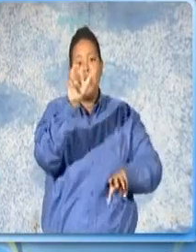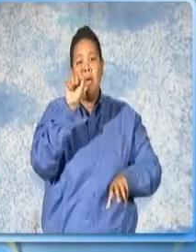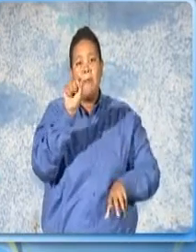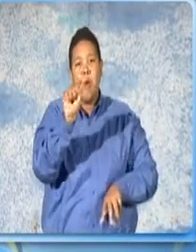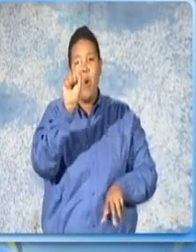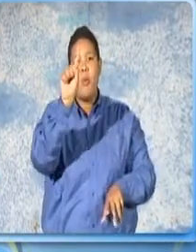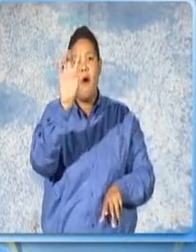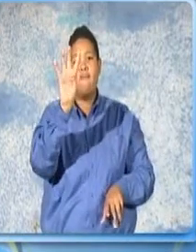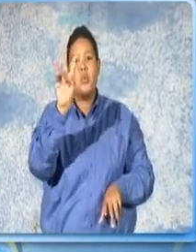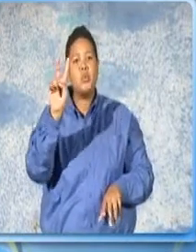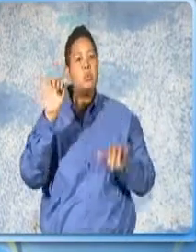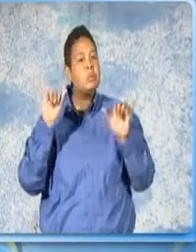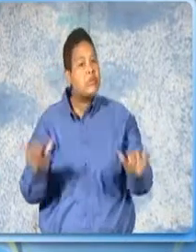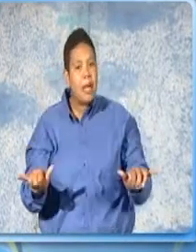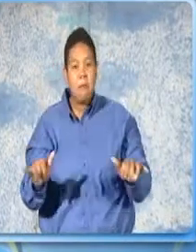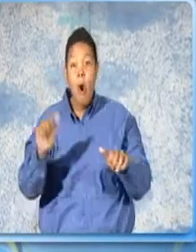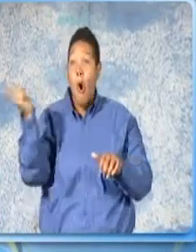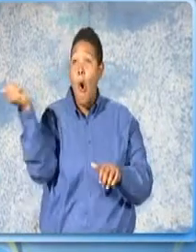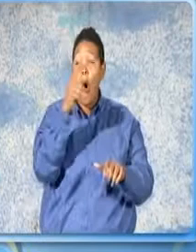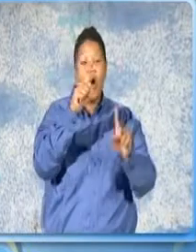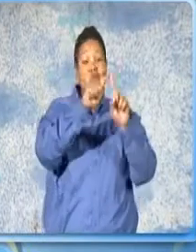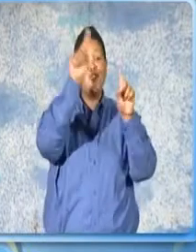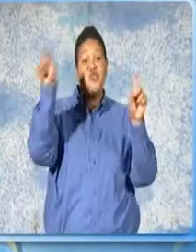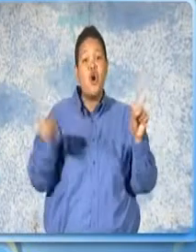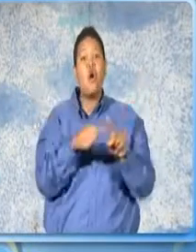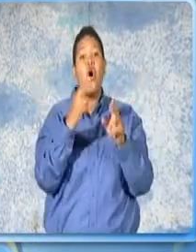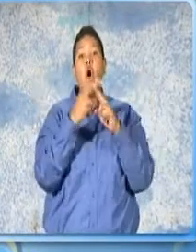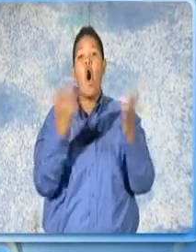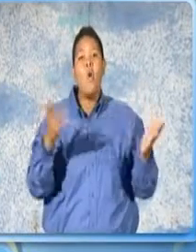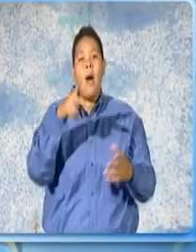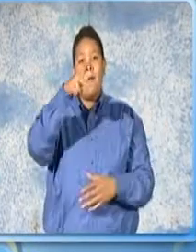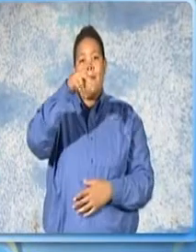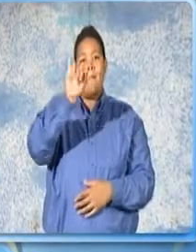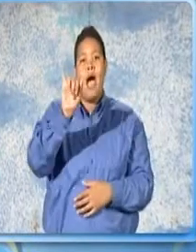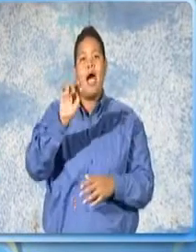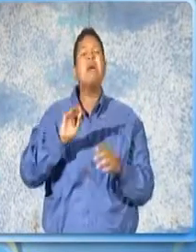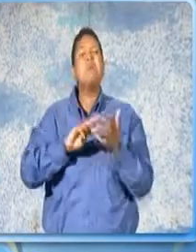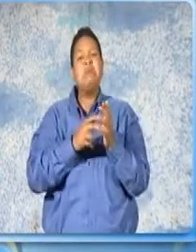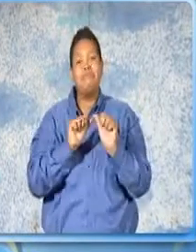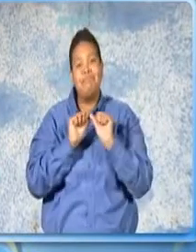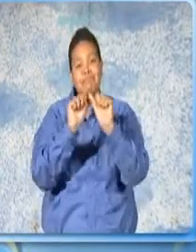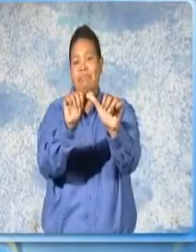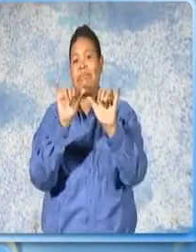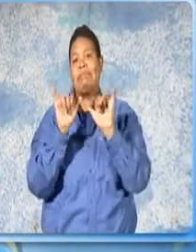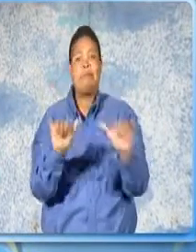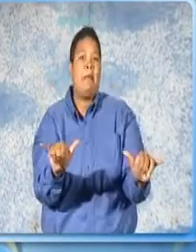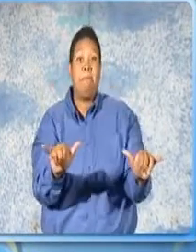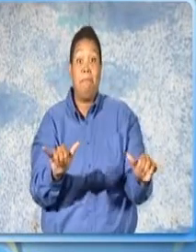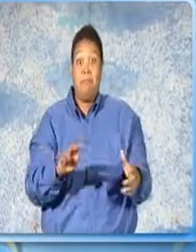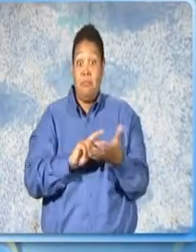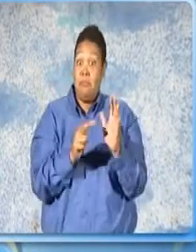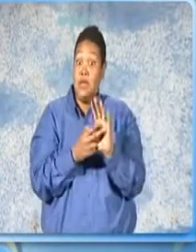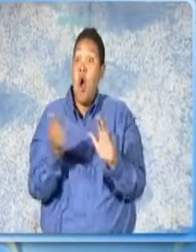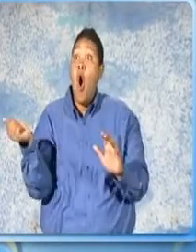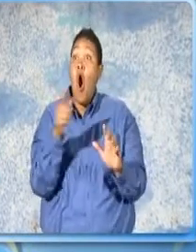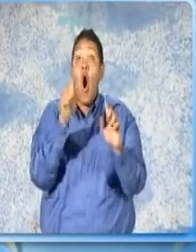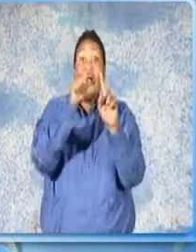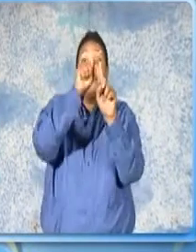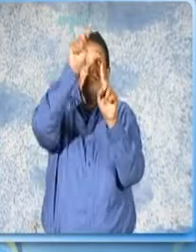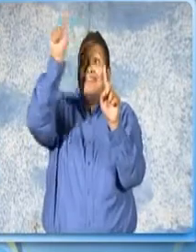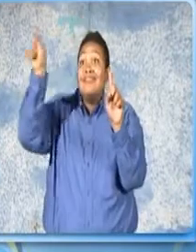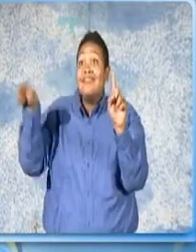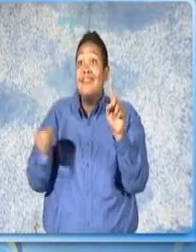3.142. This value is called pi and is a constant. So in all cases, the circumference of